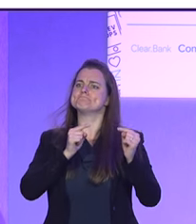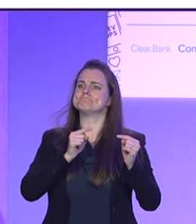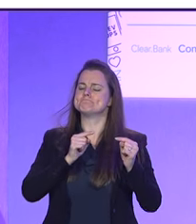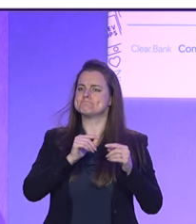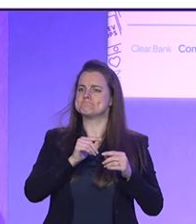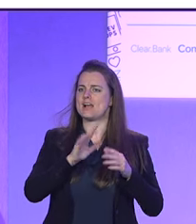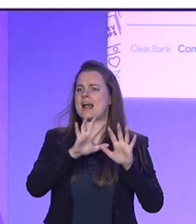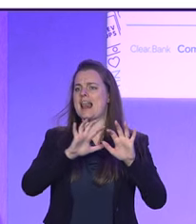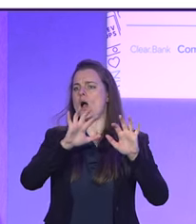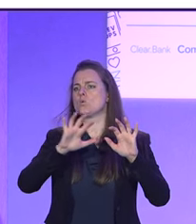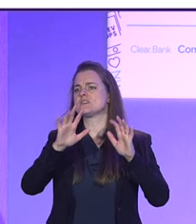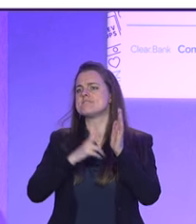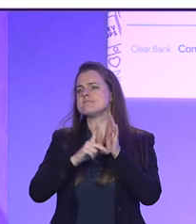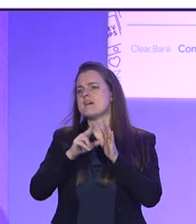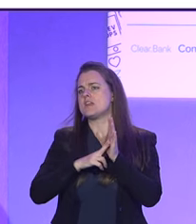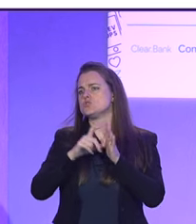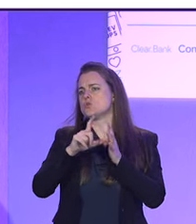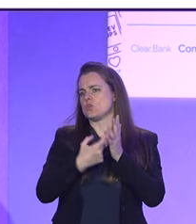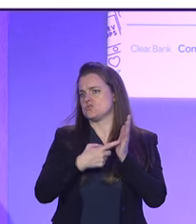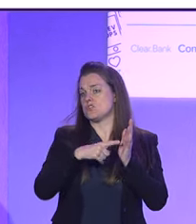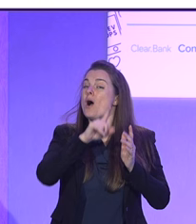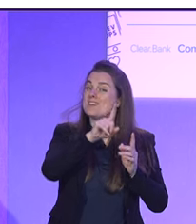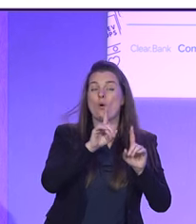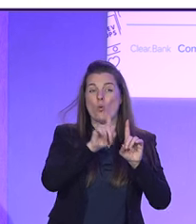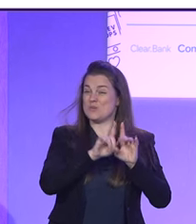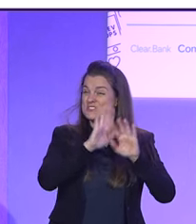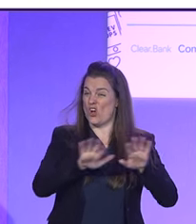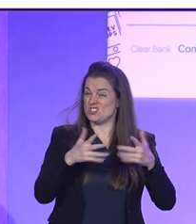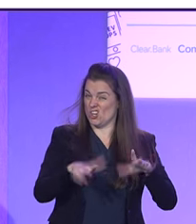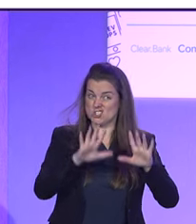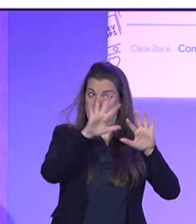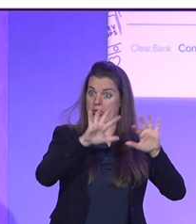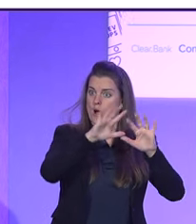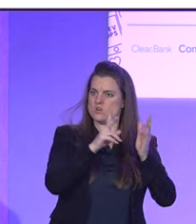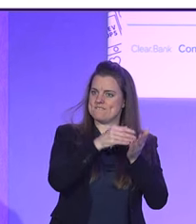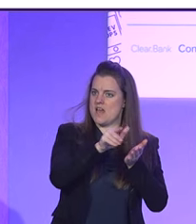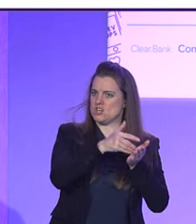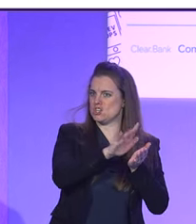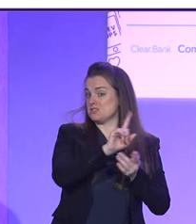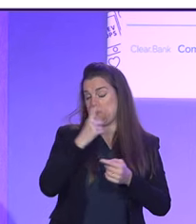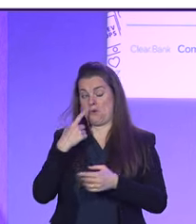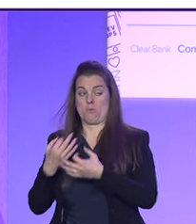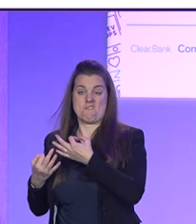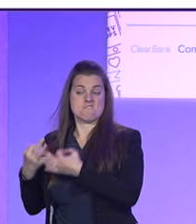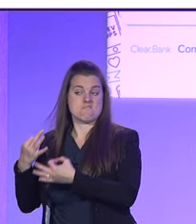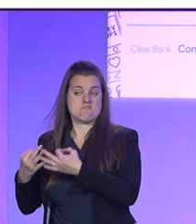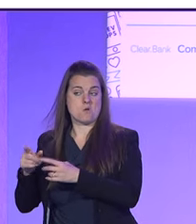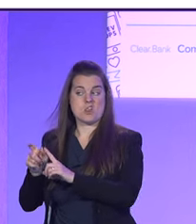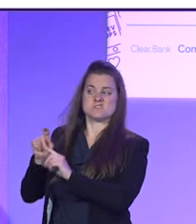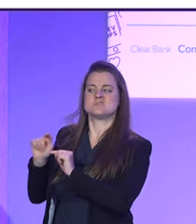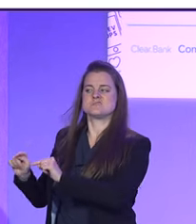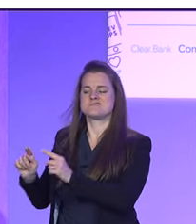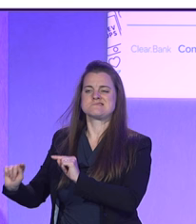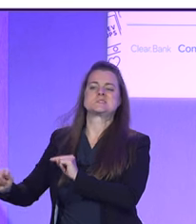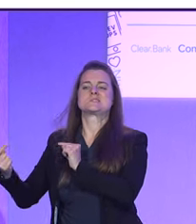can replace cloud vendors with politicians as well. So be aware of greenwashing. I gave you just